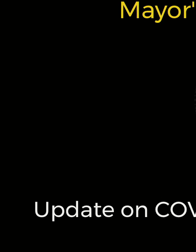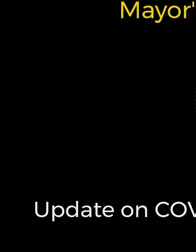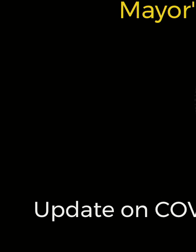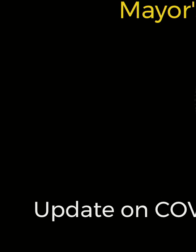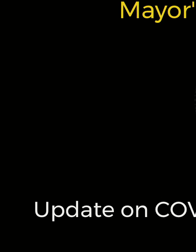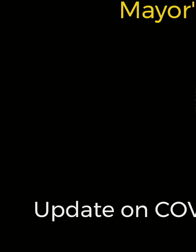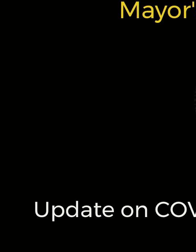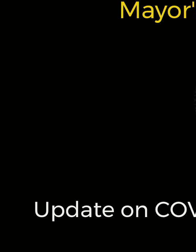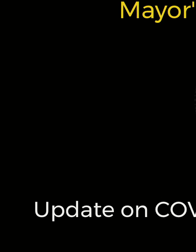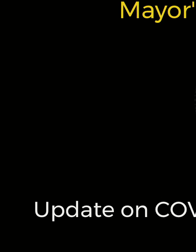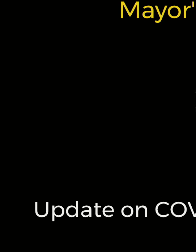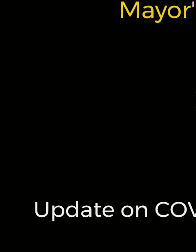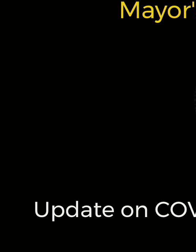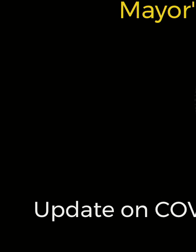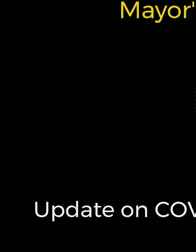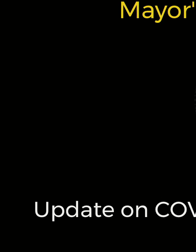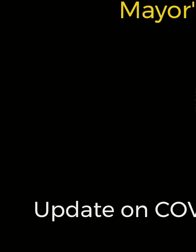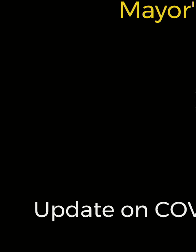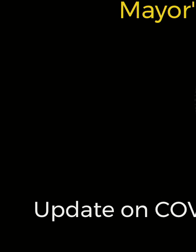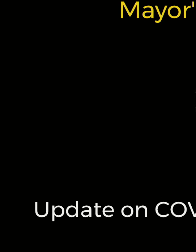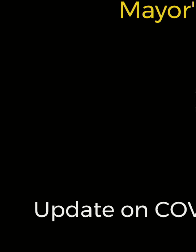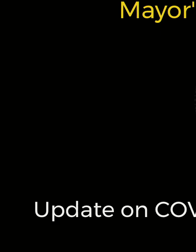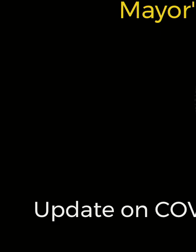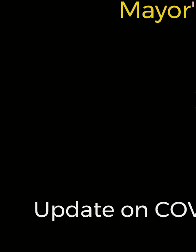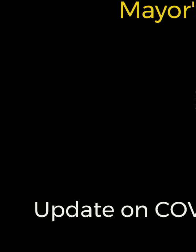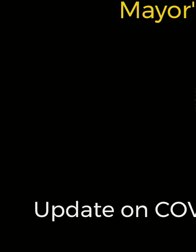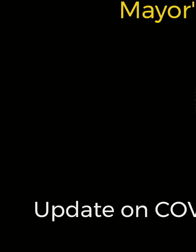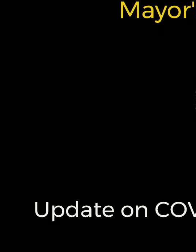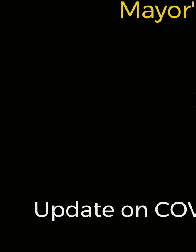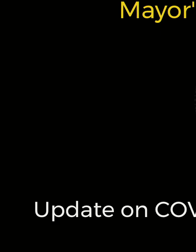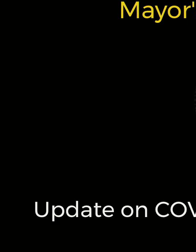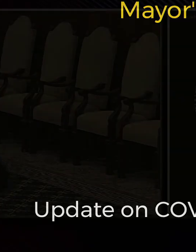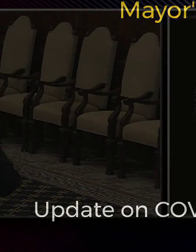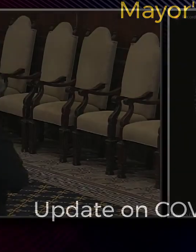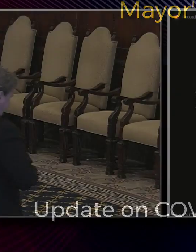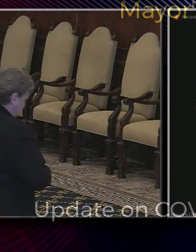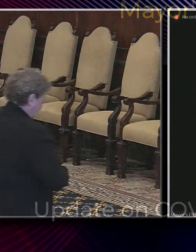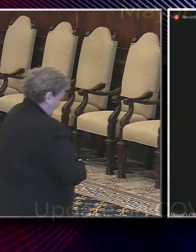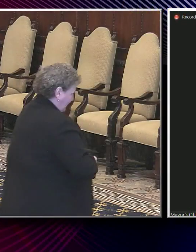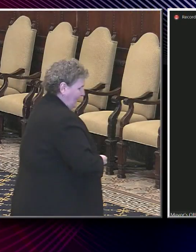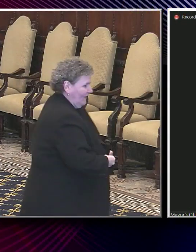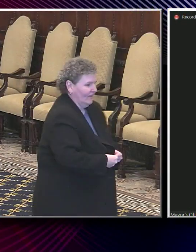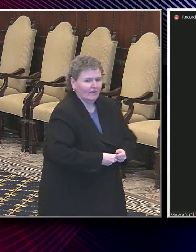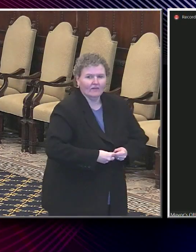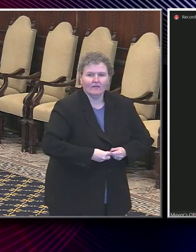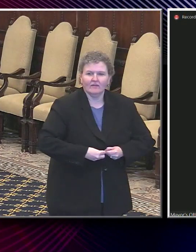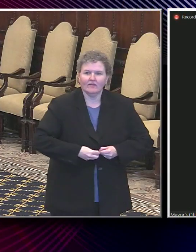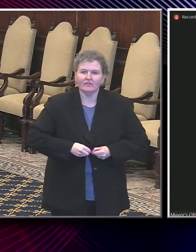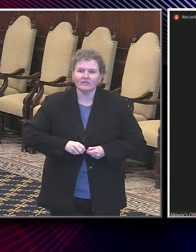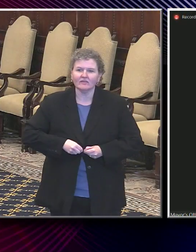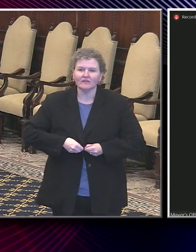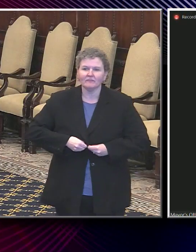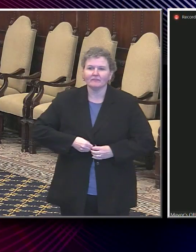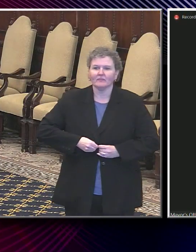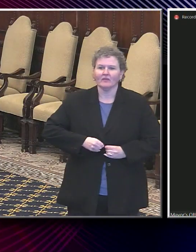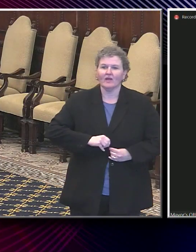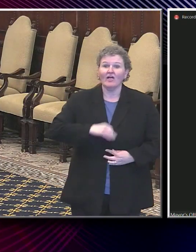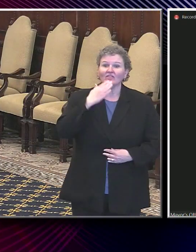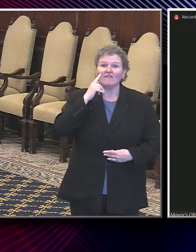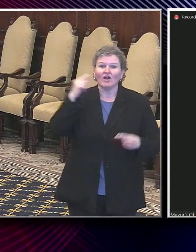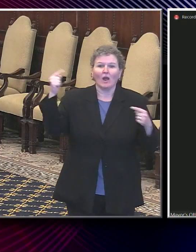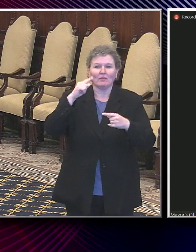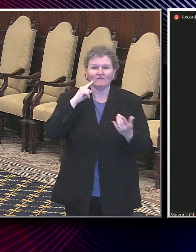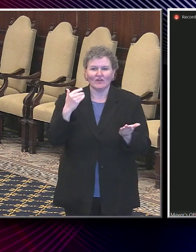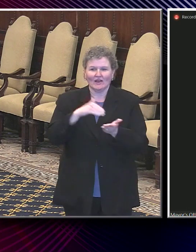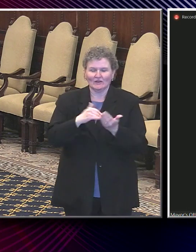think we are set. Good afternoon, and thank you again for joining the daily briefing on the City of Philadelphia's response to COVID-19. Today, our speakers